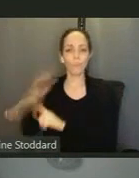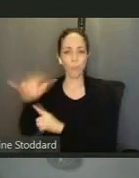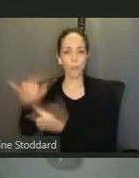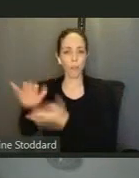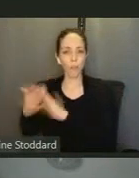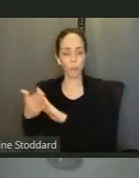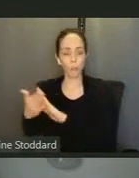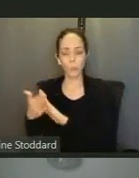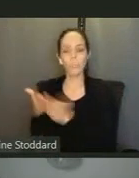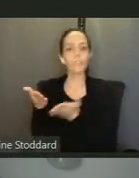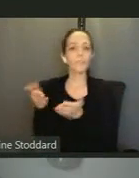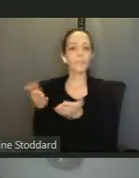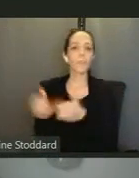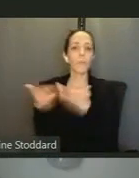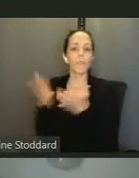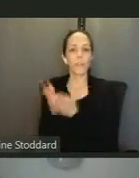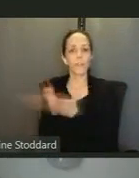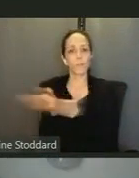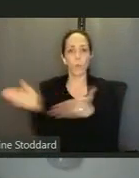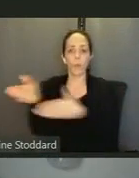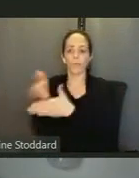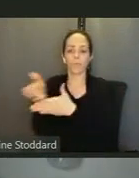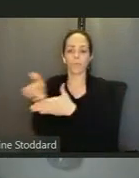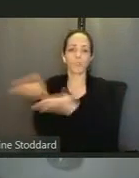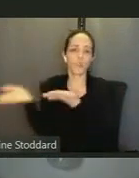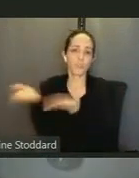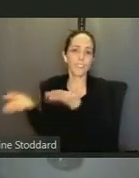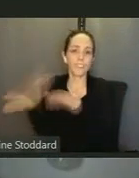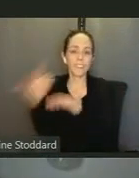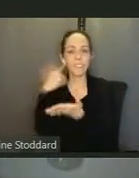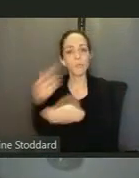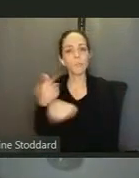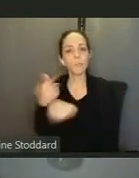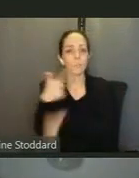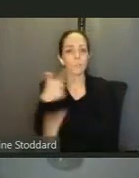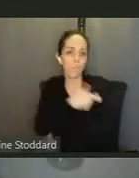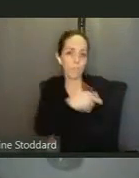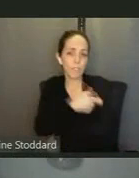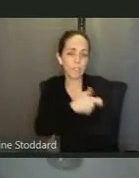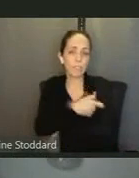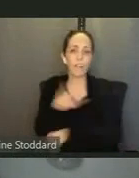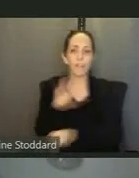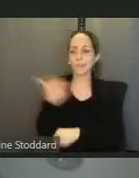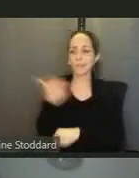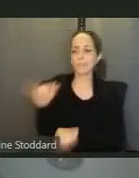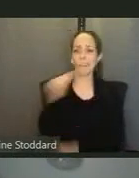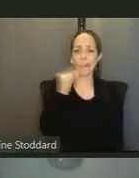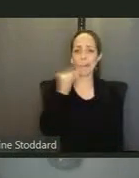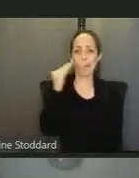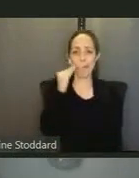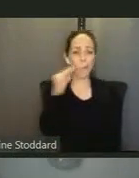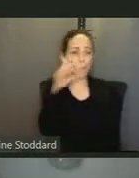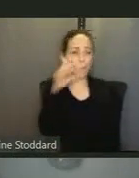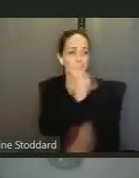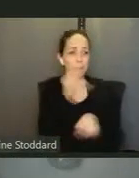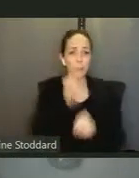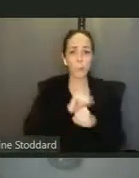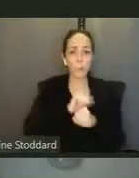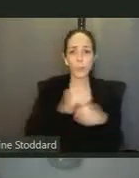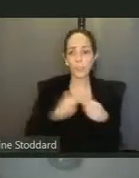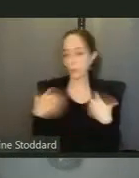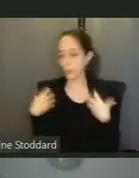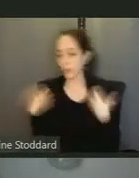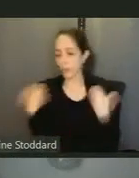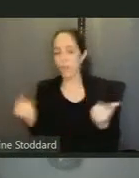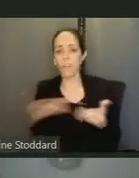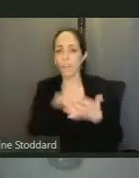for people who receive a positive COVID vaccine and have to quarantine and miss work until they recover. And that help that we're doing